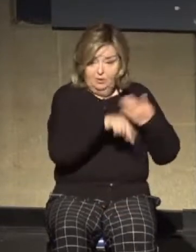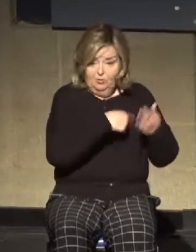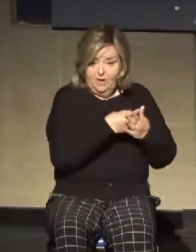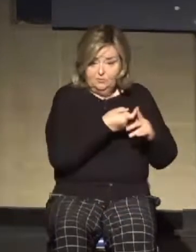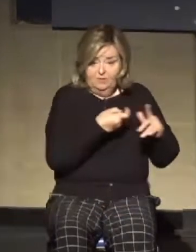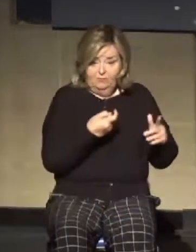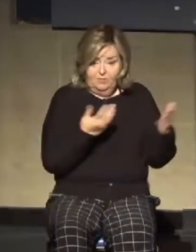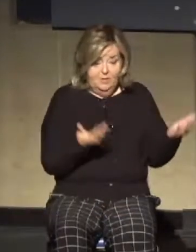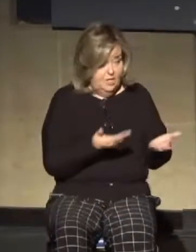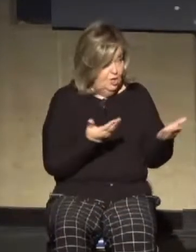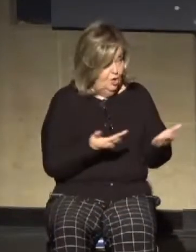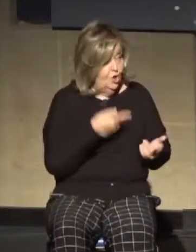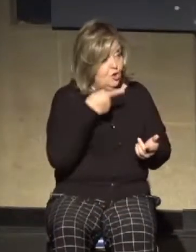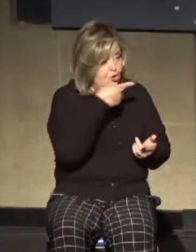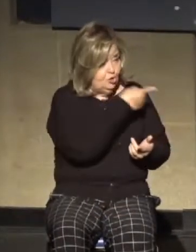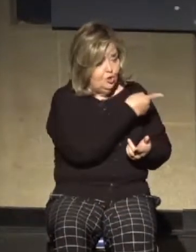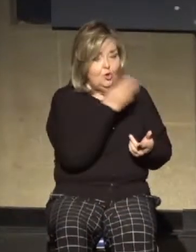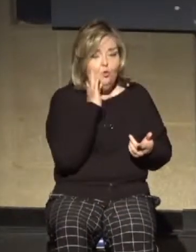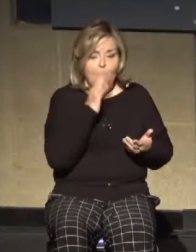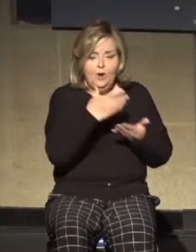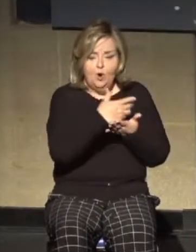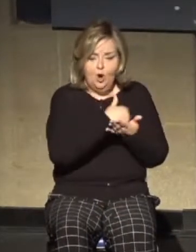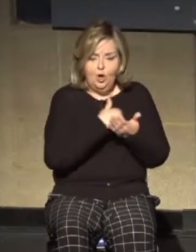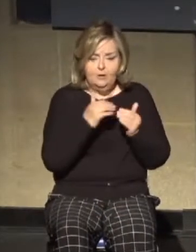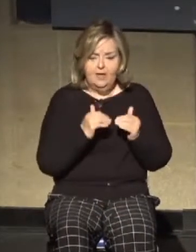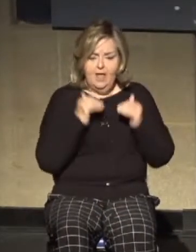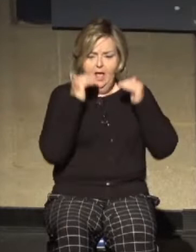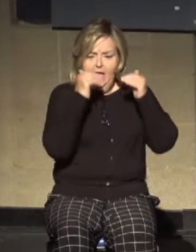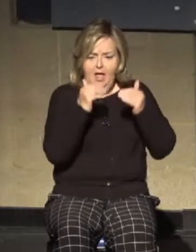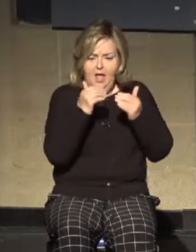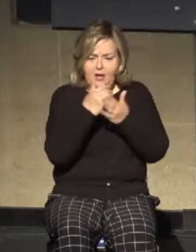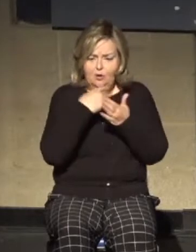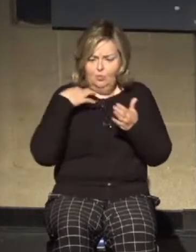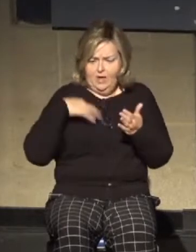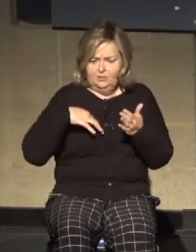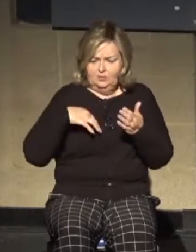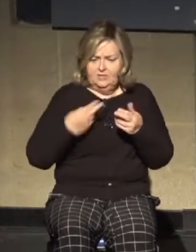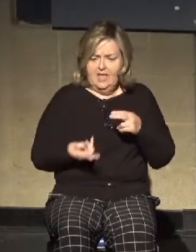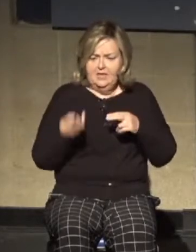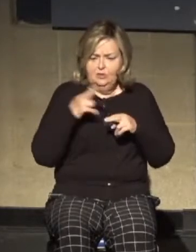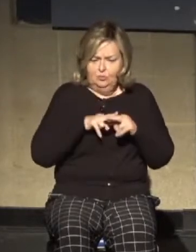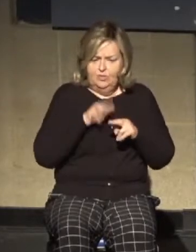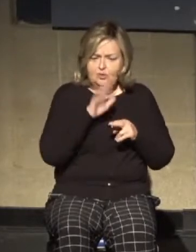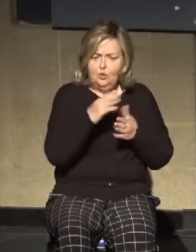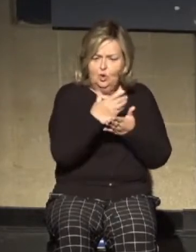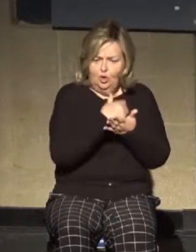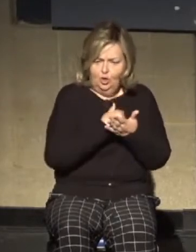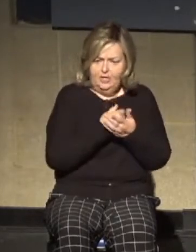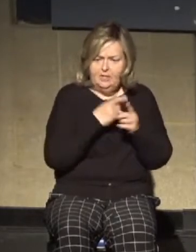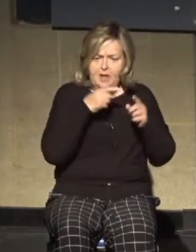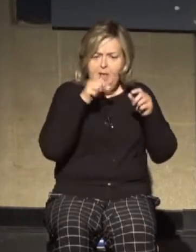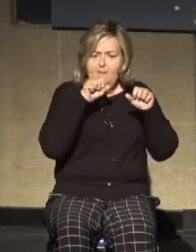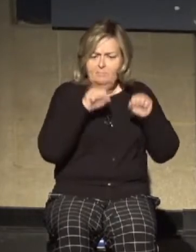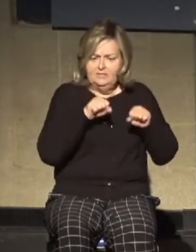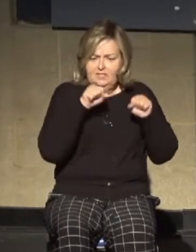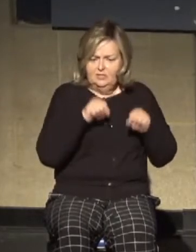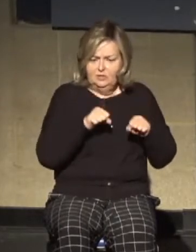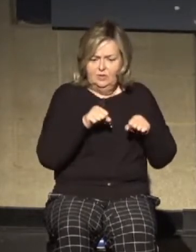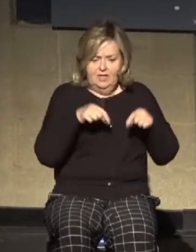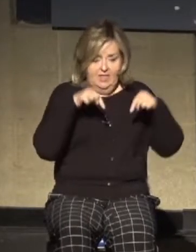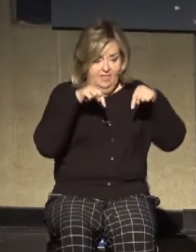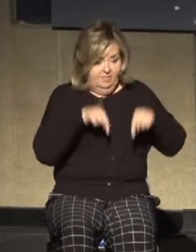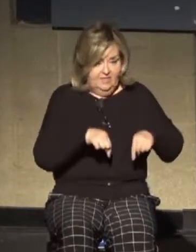will go on to earn higher wages, increasing your lifetime earning potential. I'll say it again,